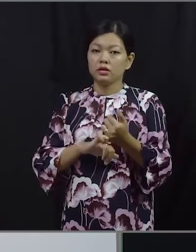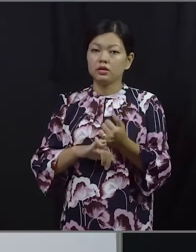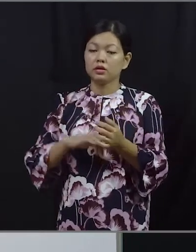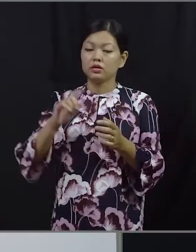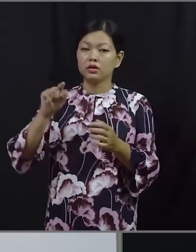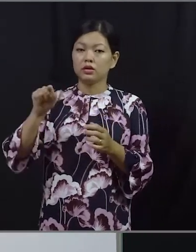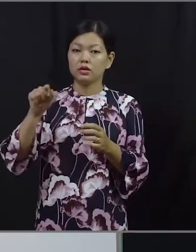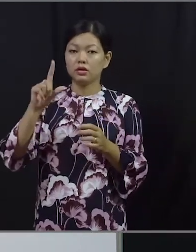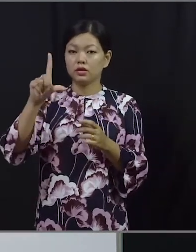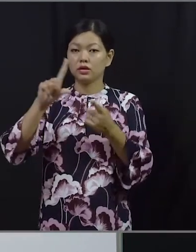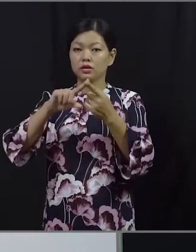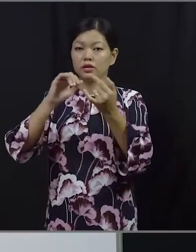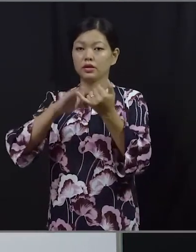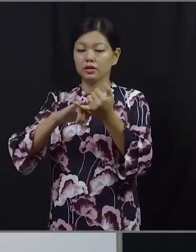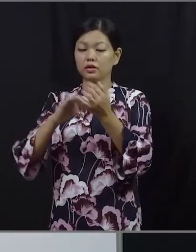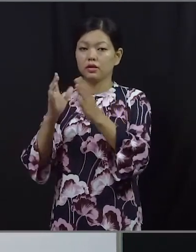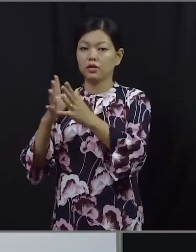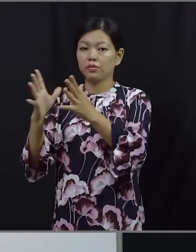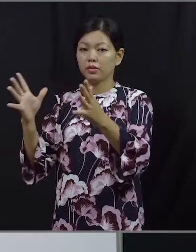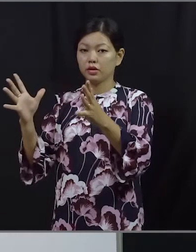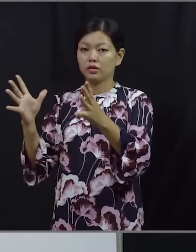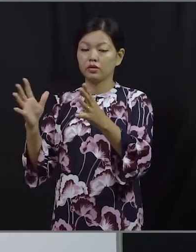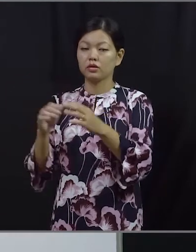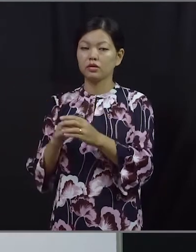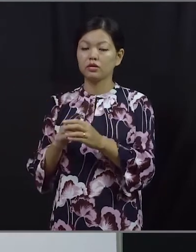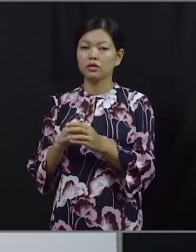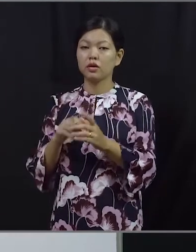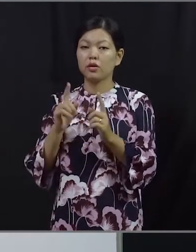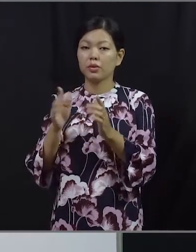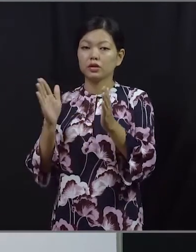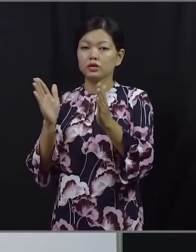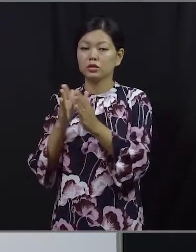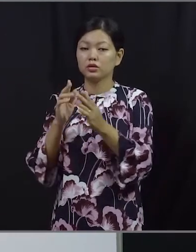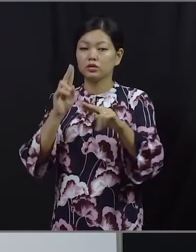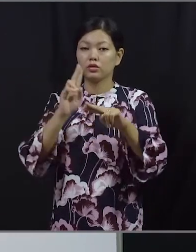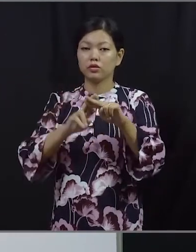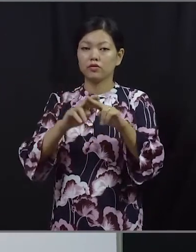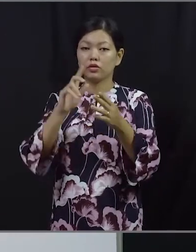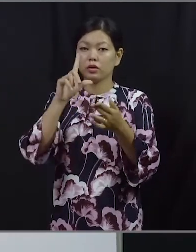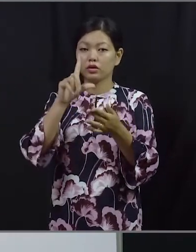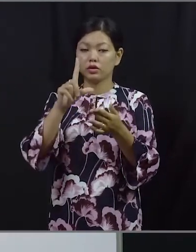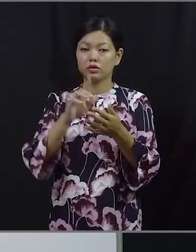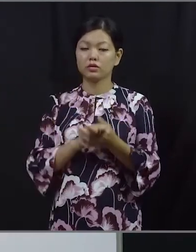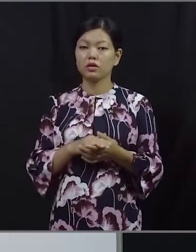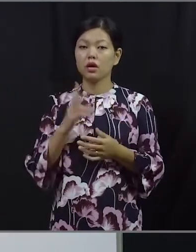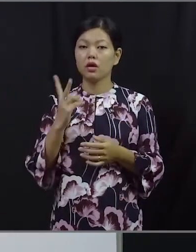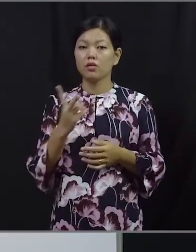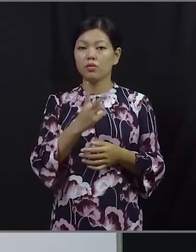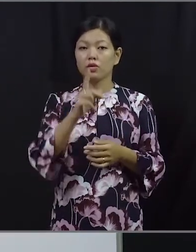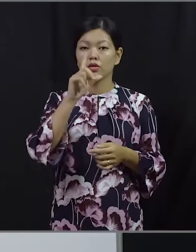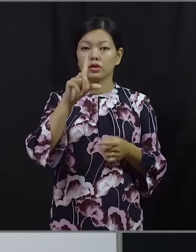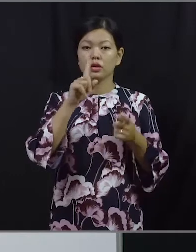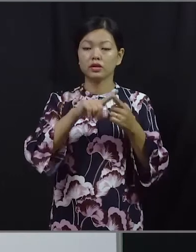eye lens is bigger in aperture, but again it is in the short focal length. Is it clear? Both the lenses are